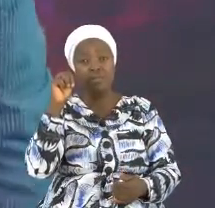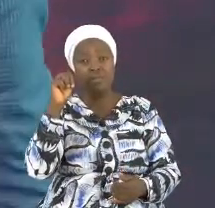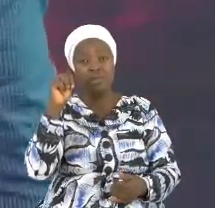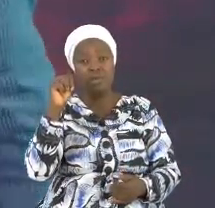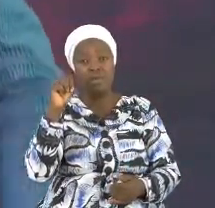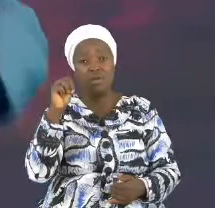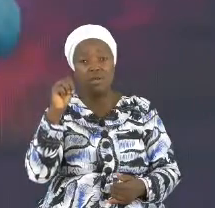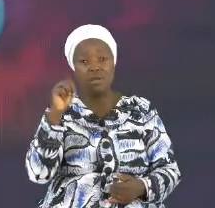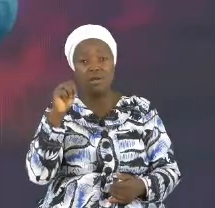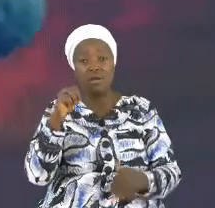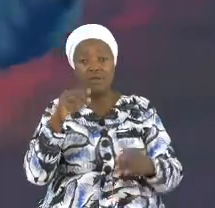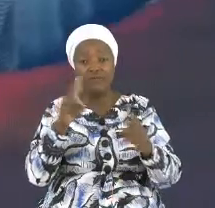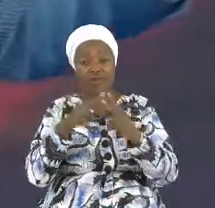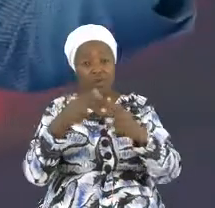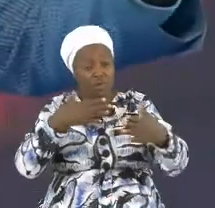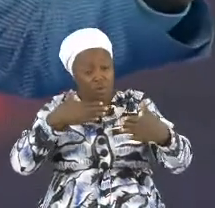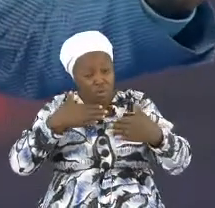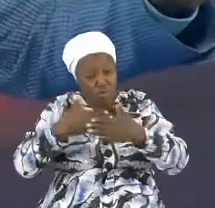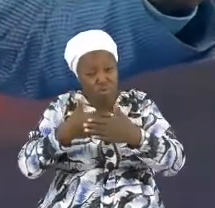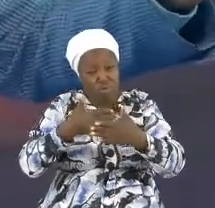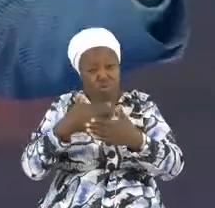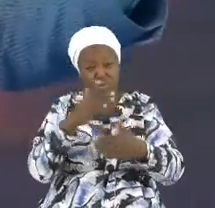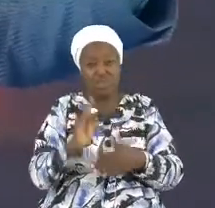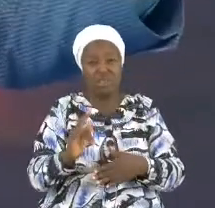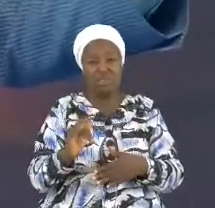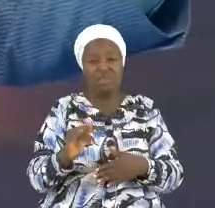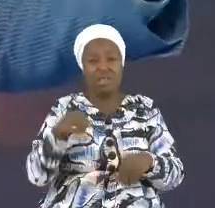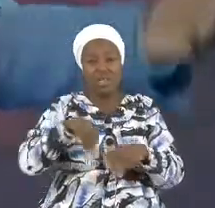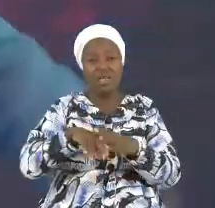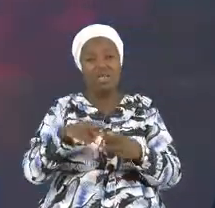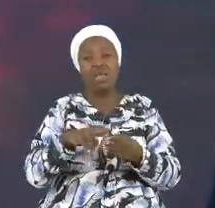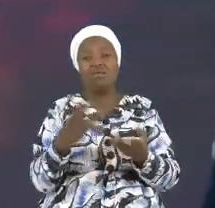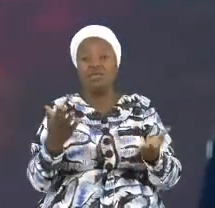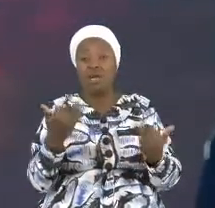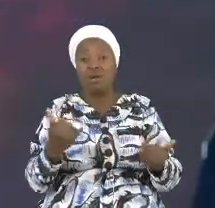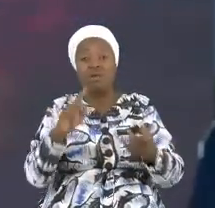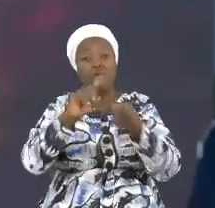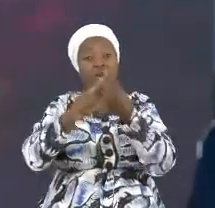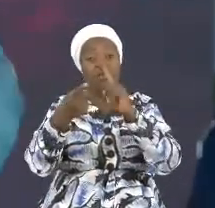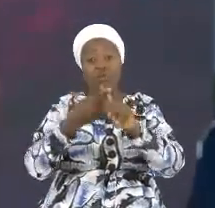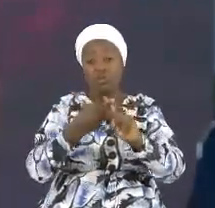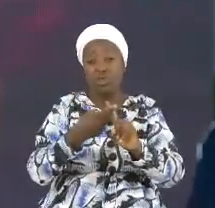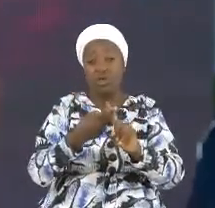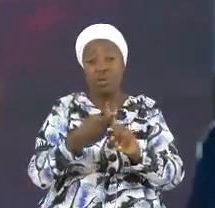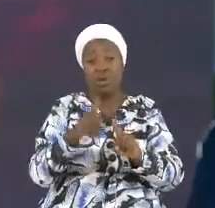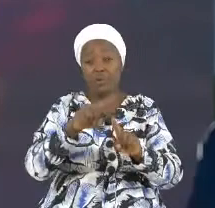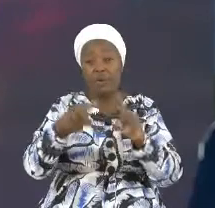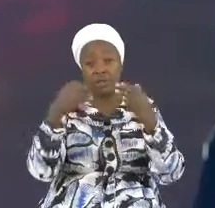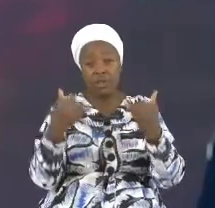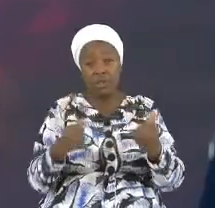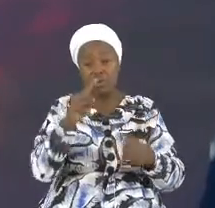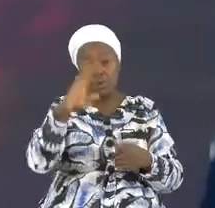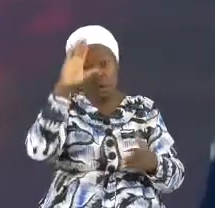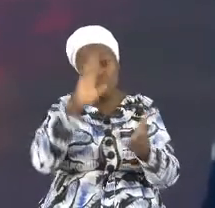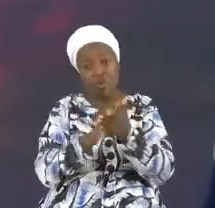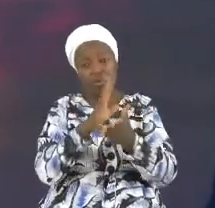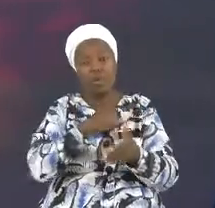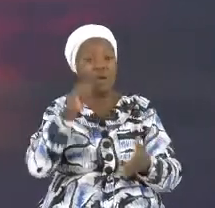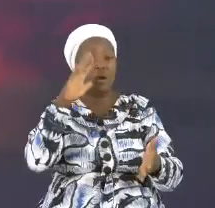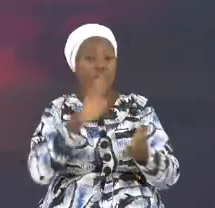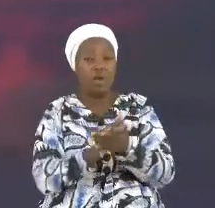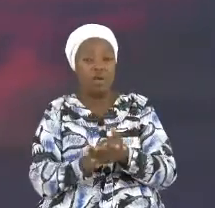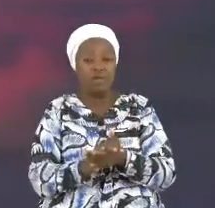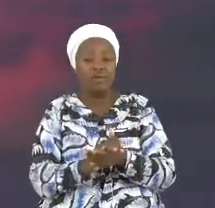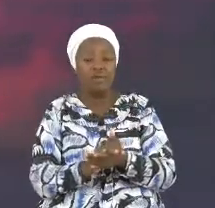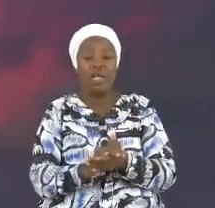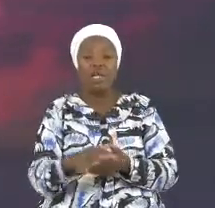intimately, in relationship. Because now, your husband and wife, there are people that